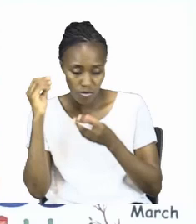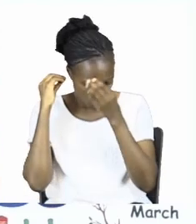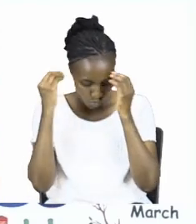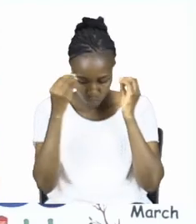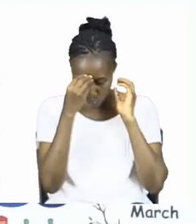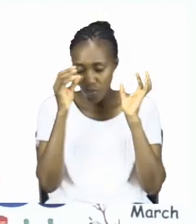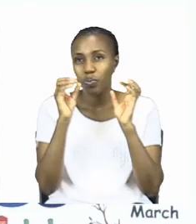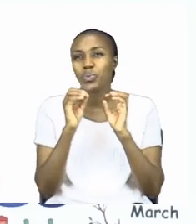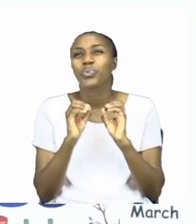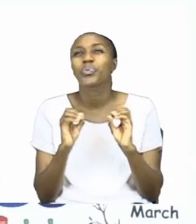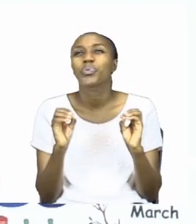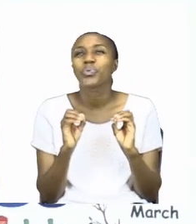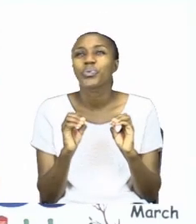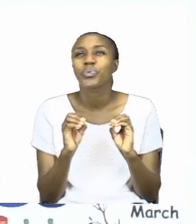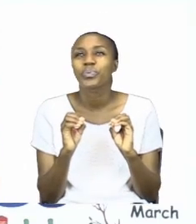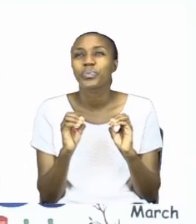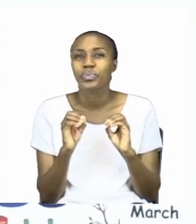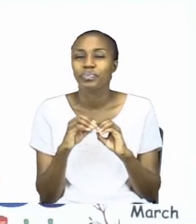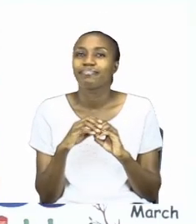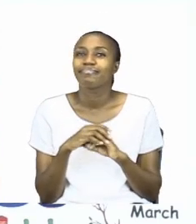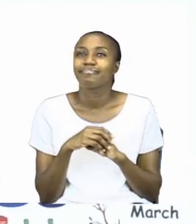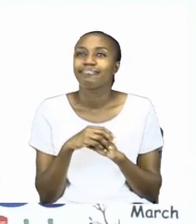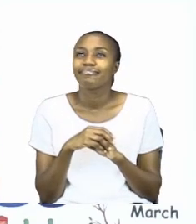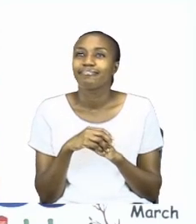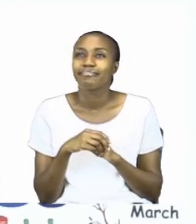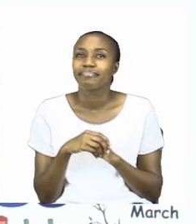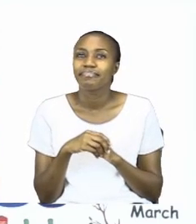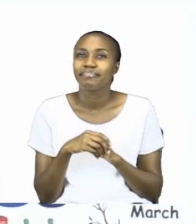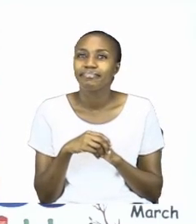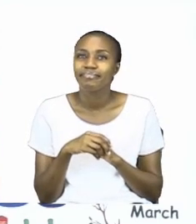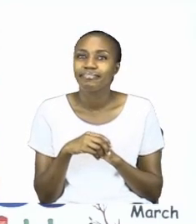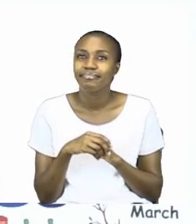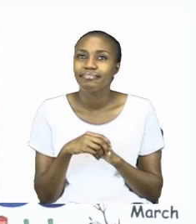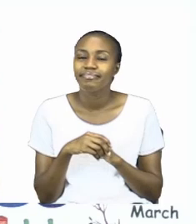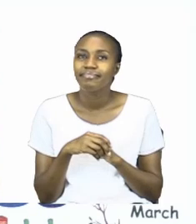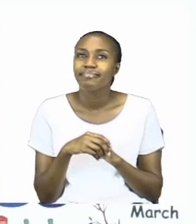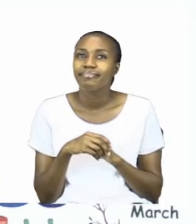52. So go ahead and write 52 and then cross it out.